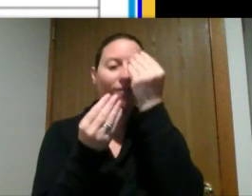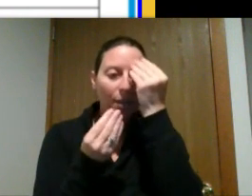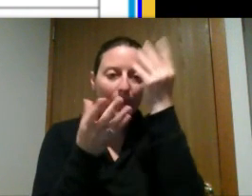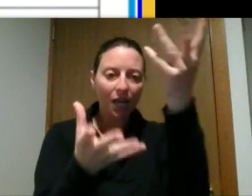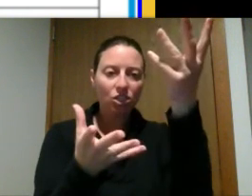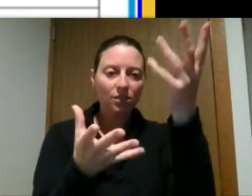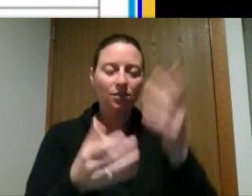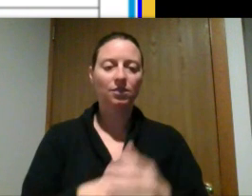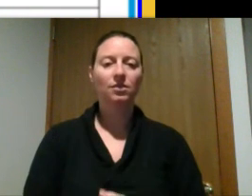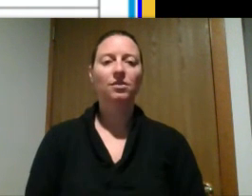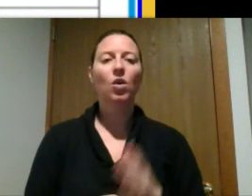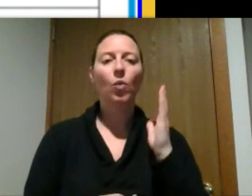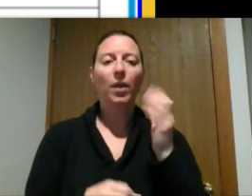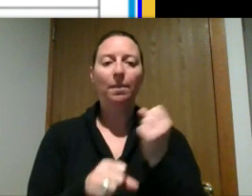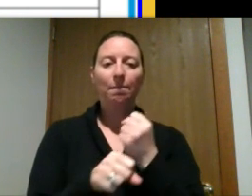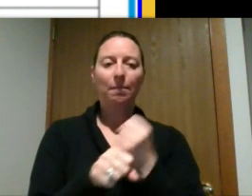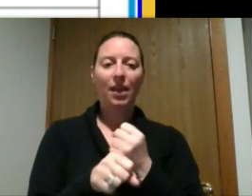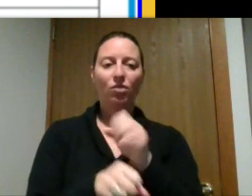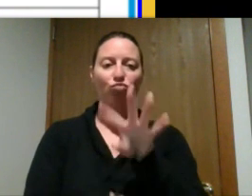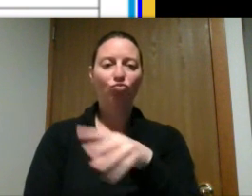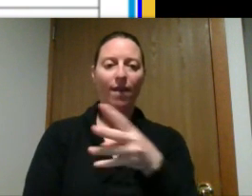make a histogram.